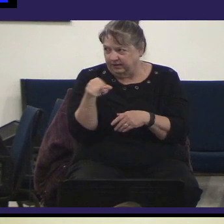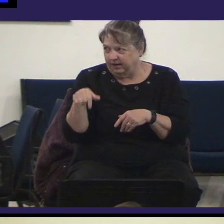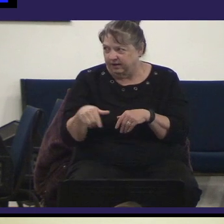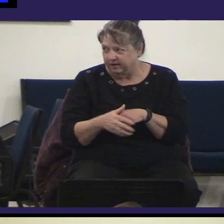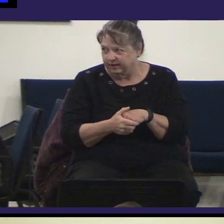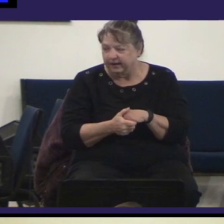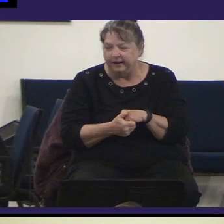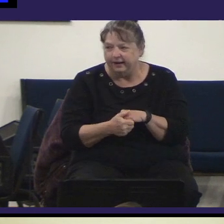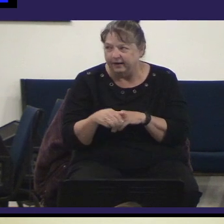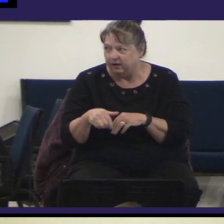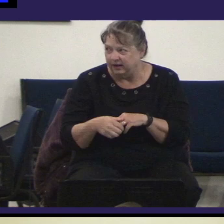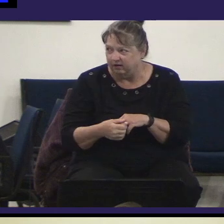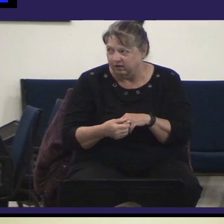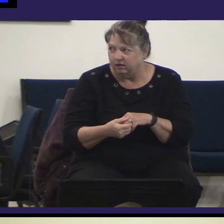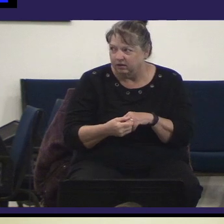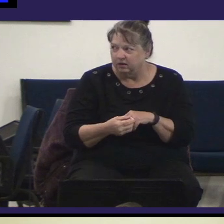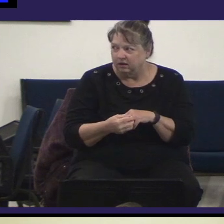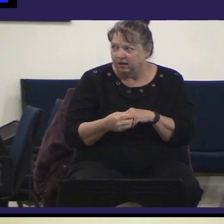Prayer power hour, eight.